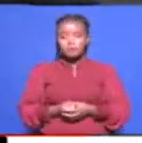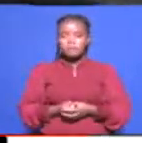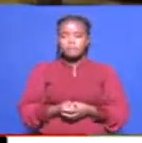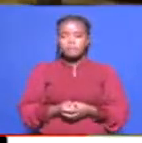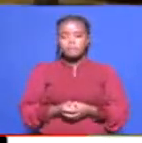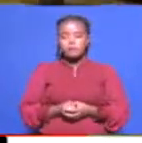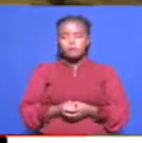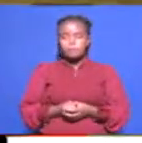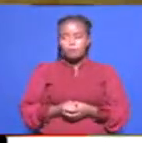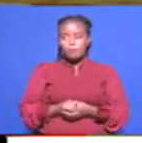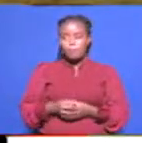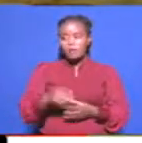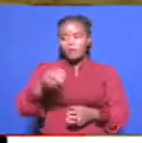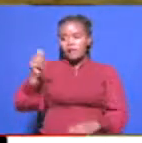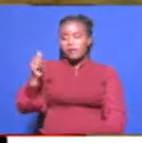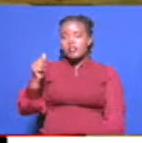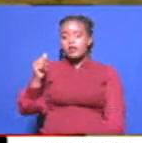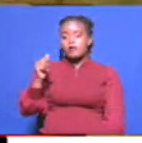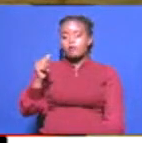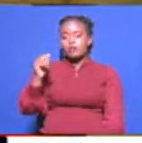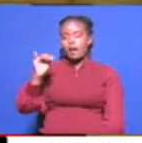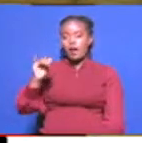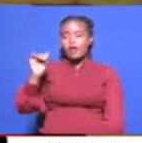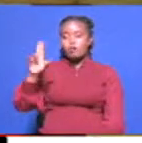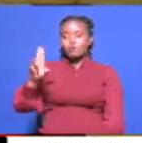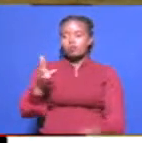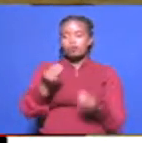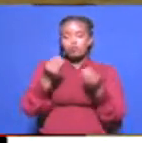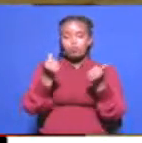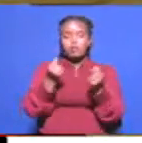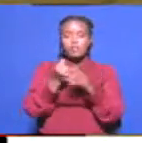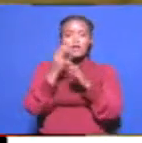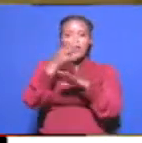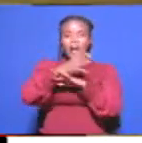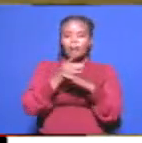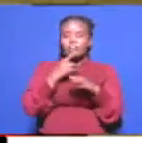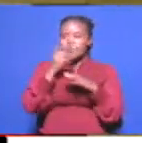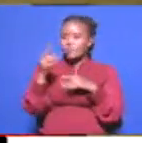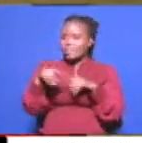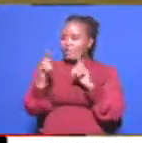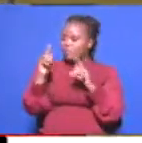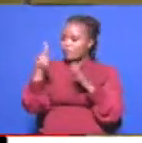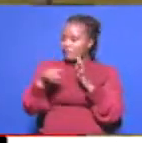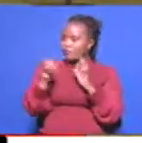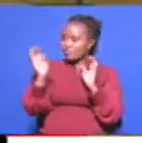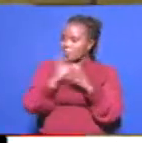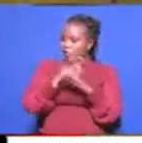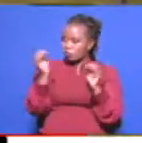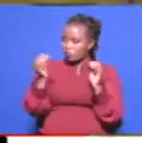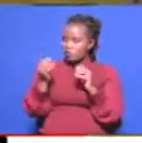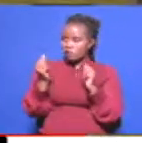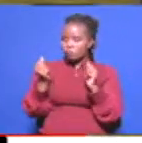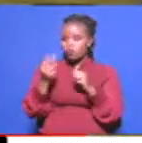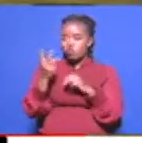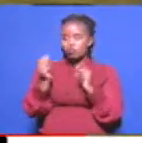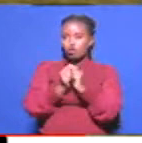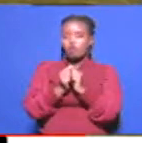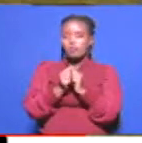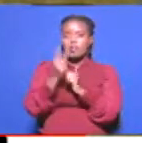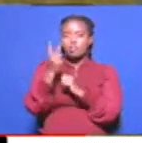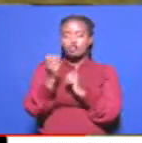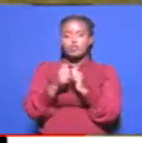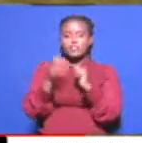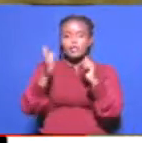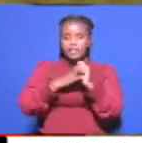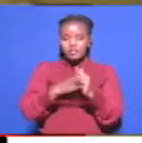The AIU filed the appeal after the Sports Dispute Tribunal ruled that Chepkirui had not committed any offence in November 2019. In their appeal, the AIU